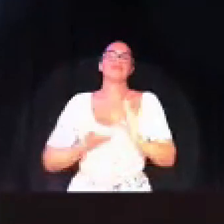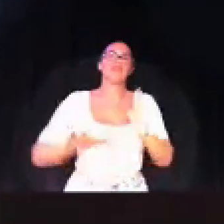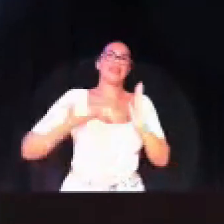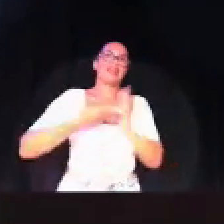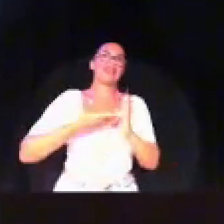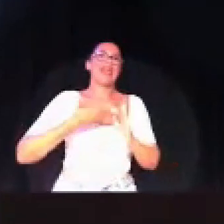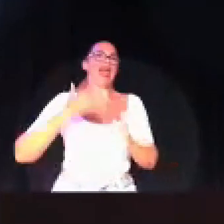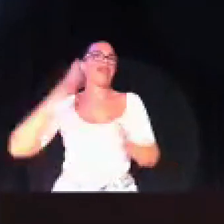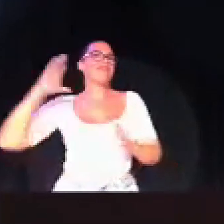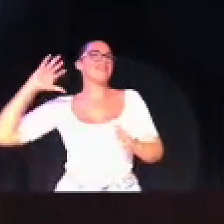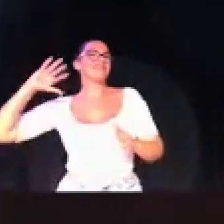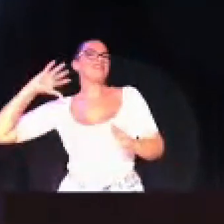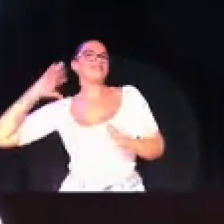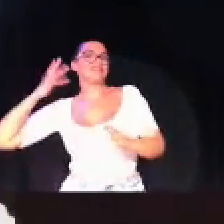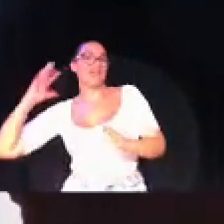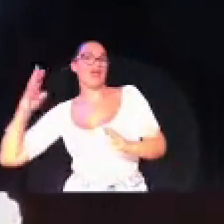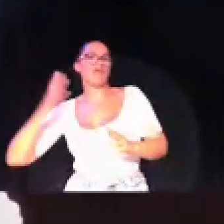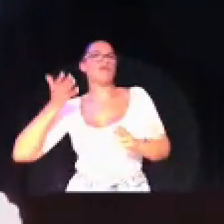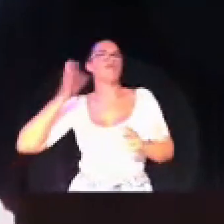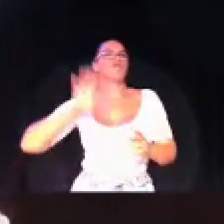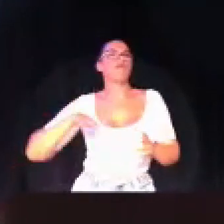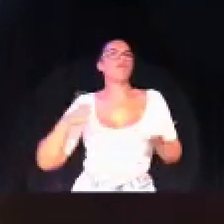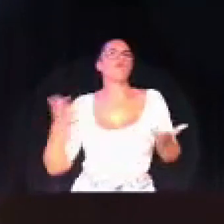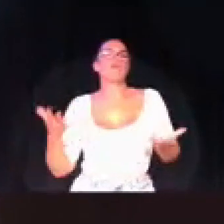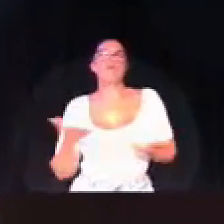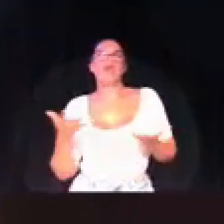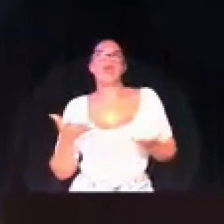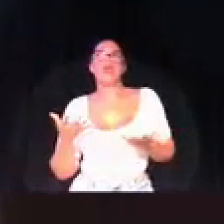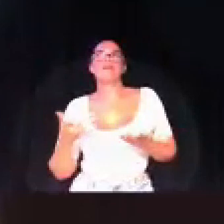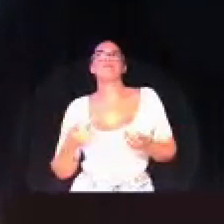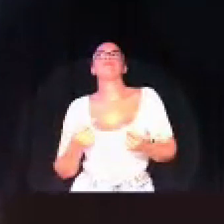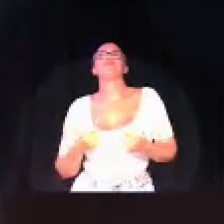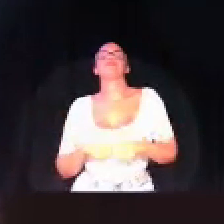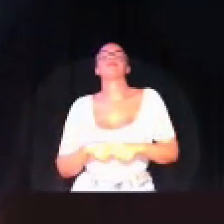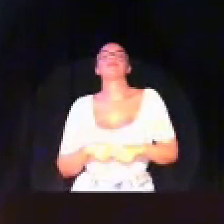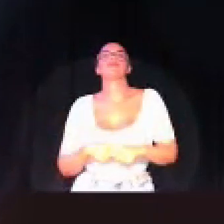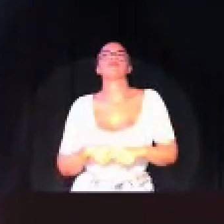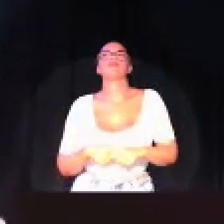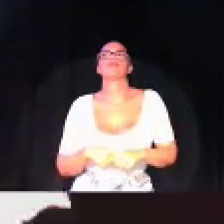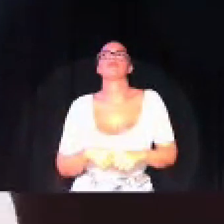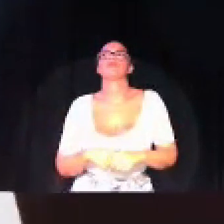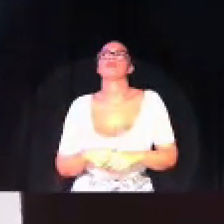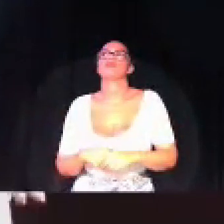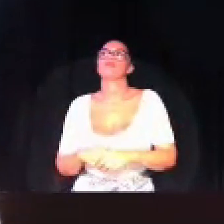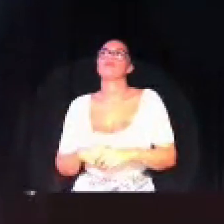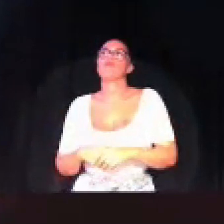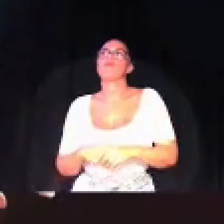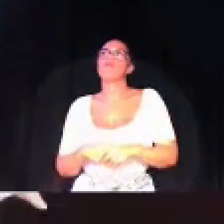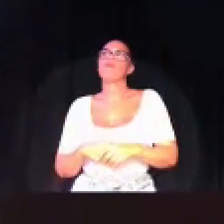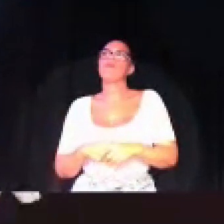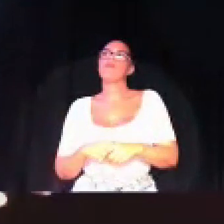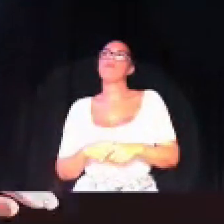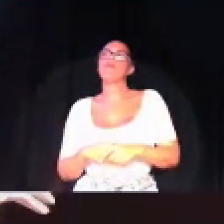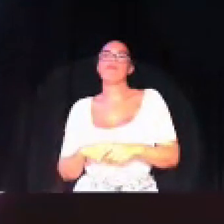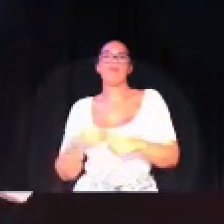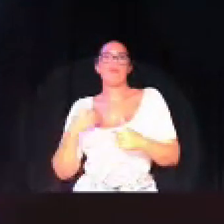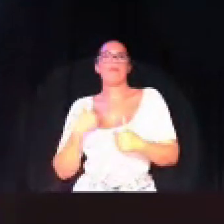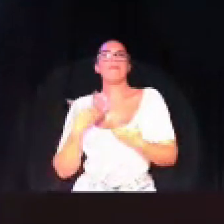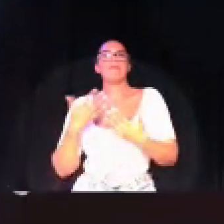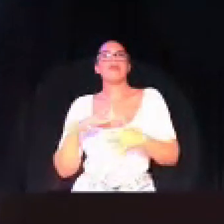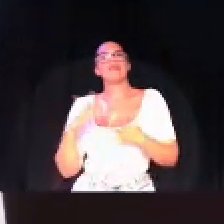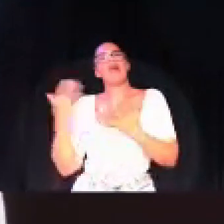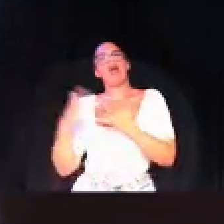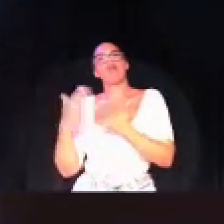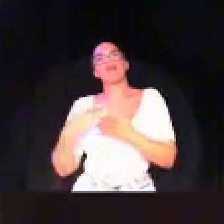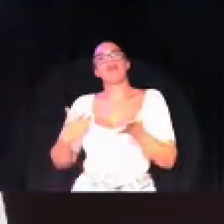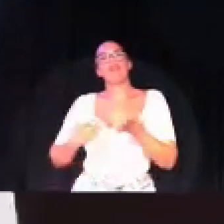of comes from, because I kind of did music for a lot of Hollie's films and stuff like that. So we'd done a lot of other live performances in other contexts.